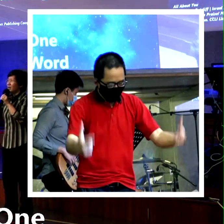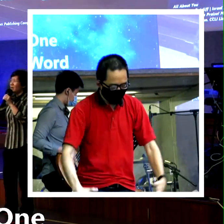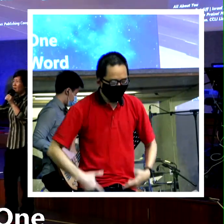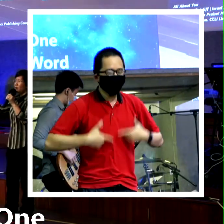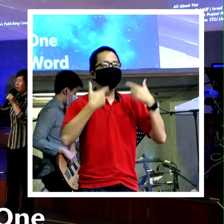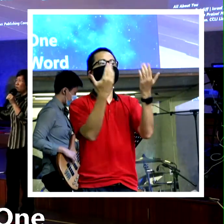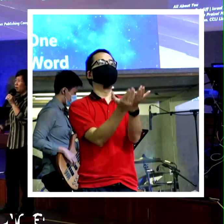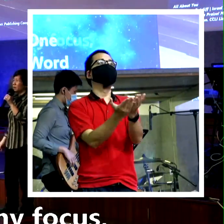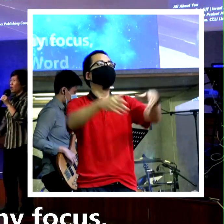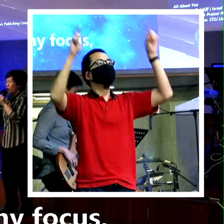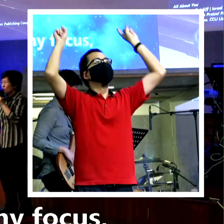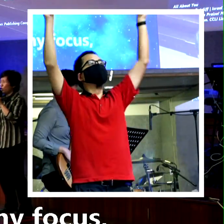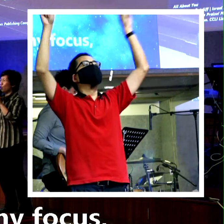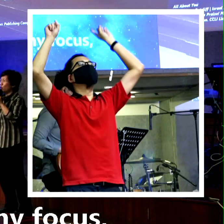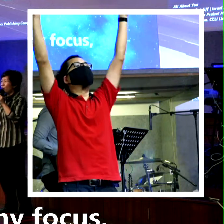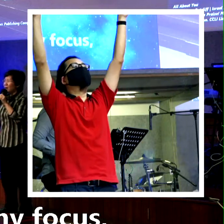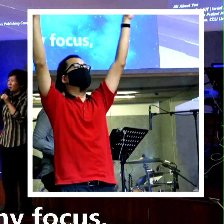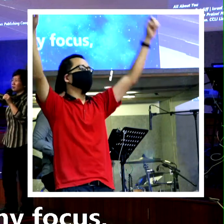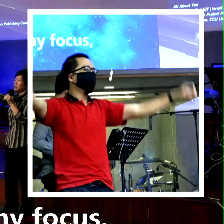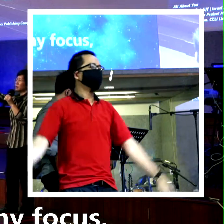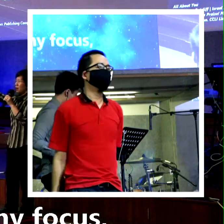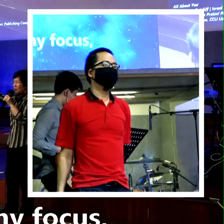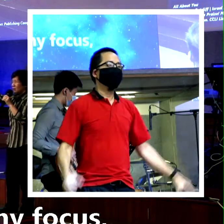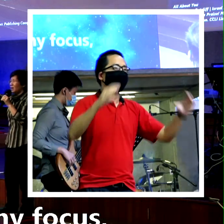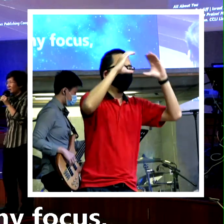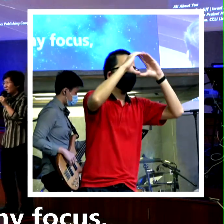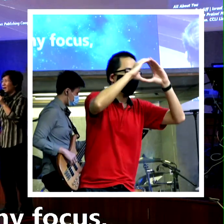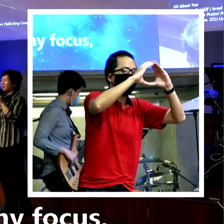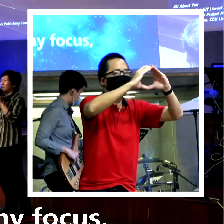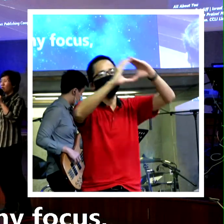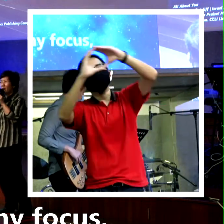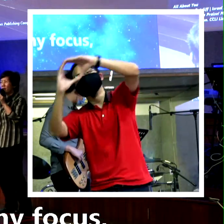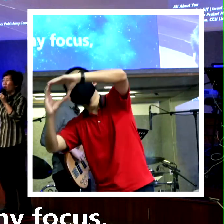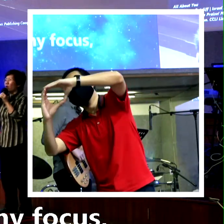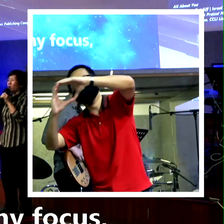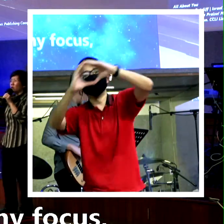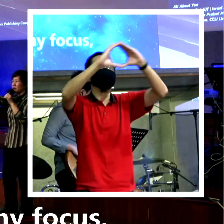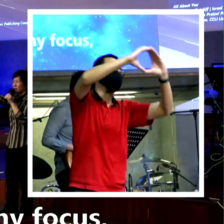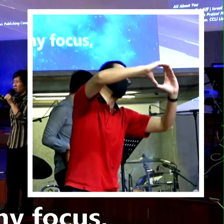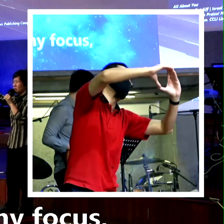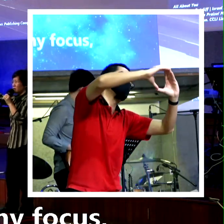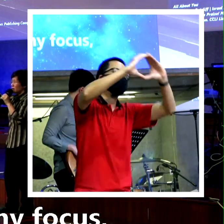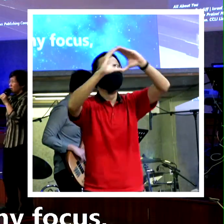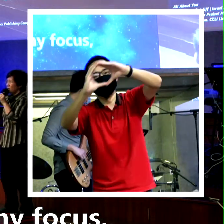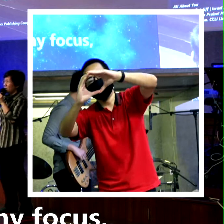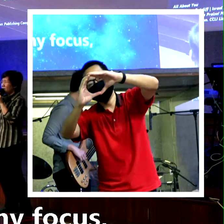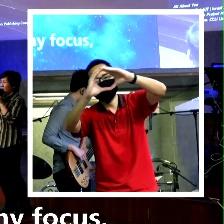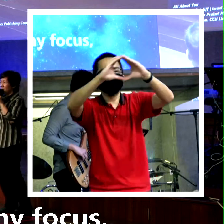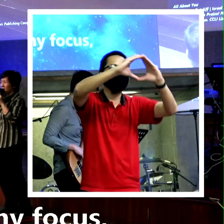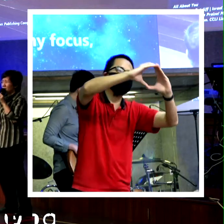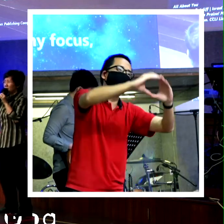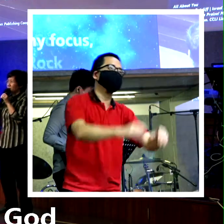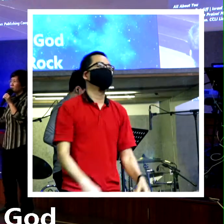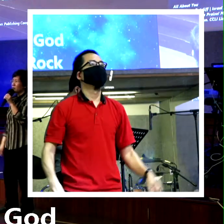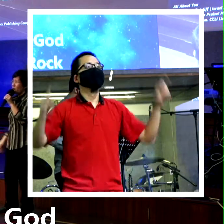the living word. You are the center of my focus,